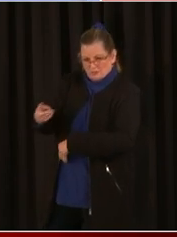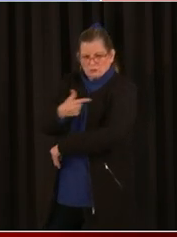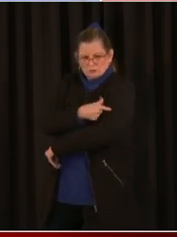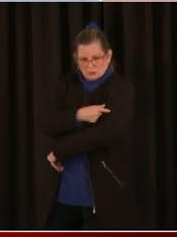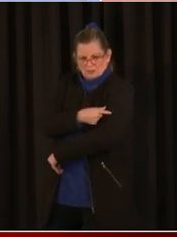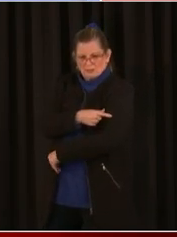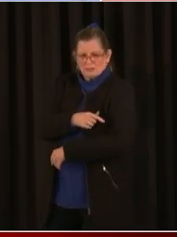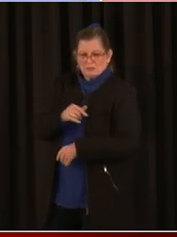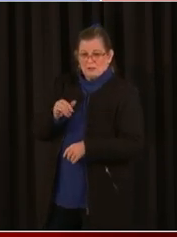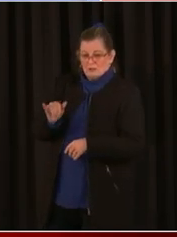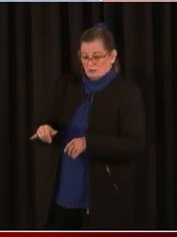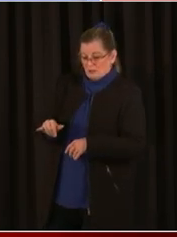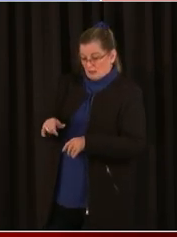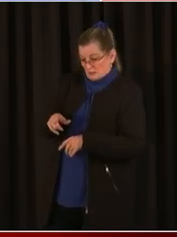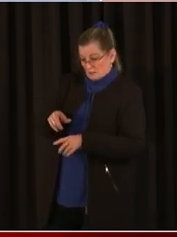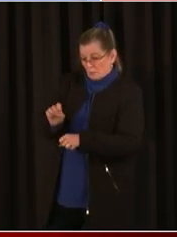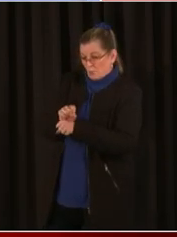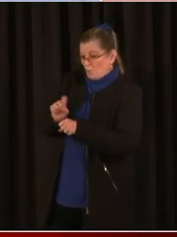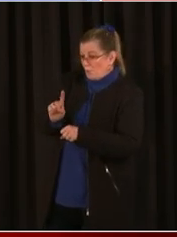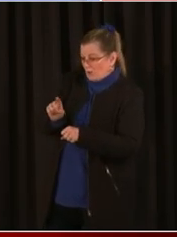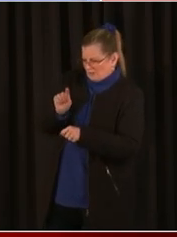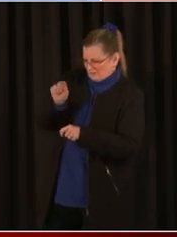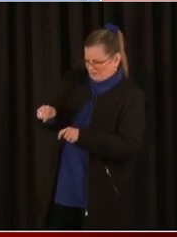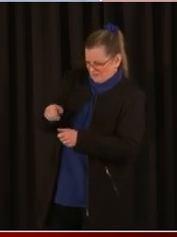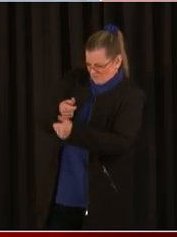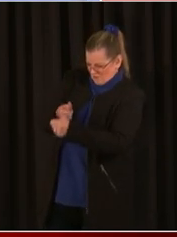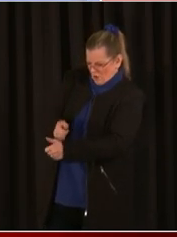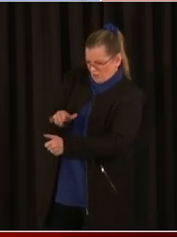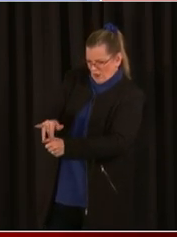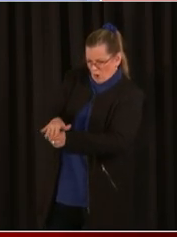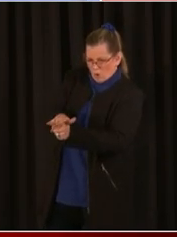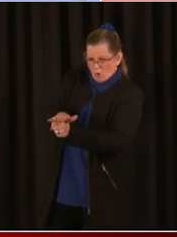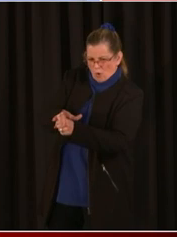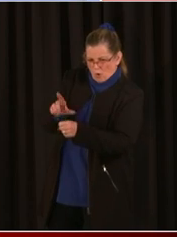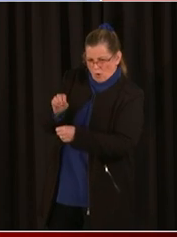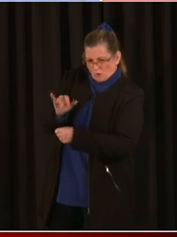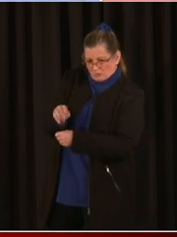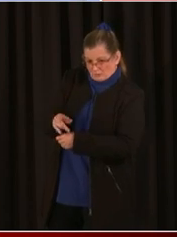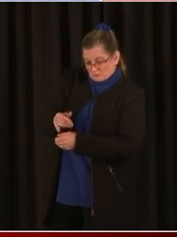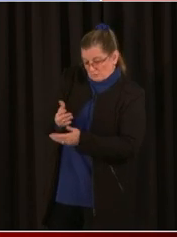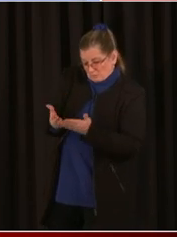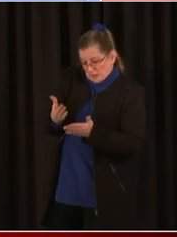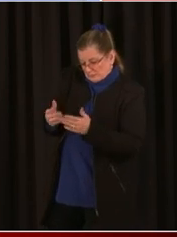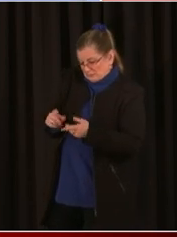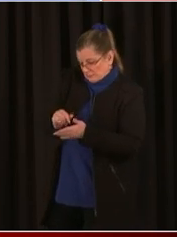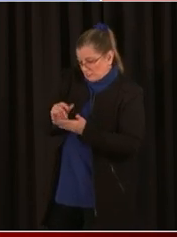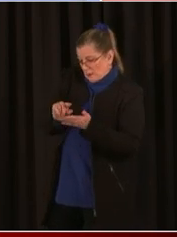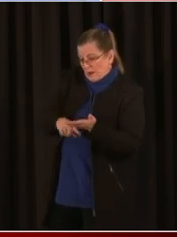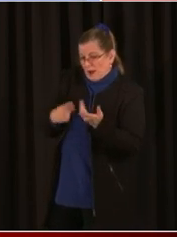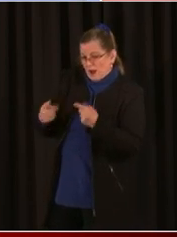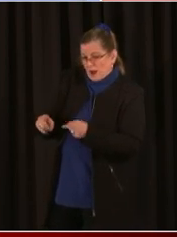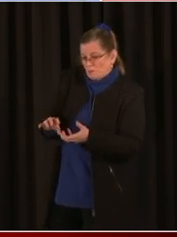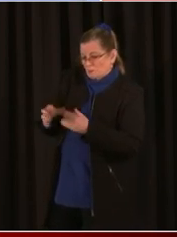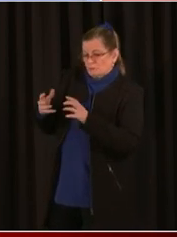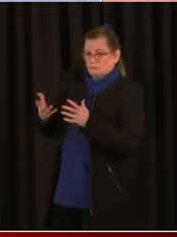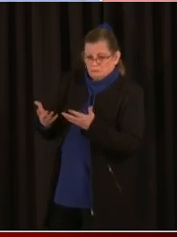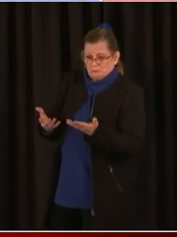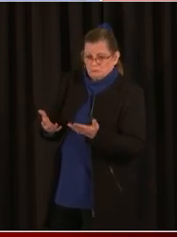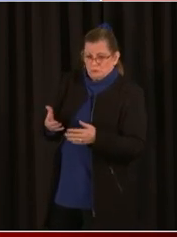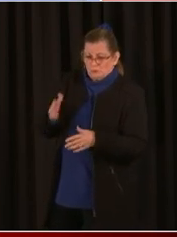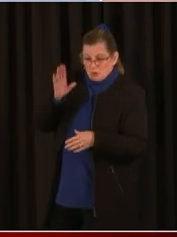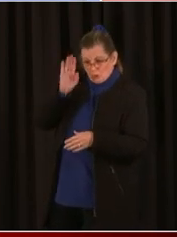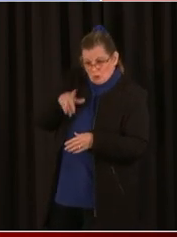appointment at that location. So we'd like to be able to look into that if that's exactly what is happening. I am aware